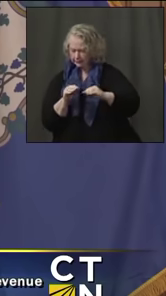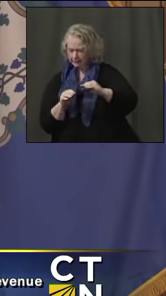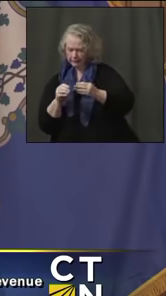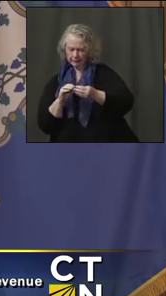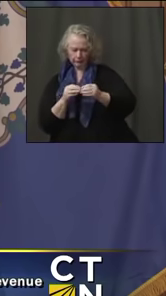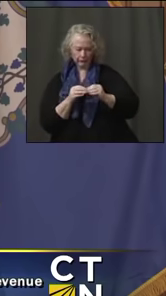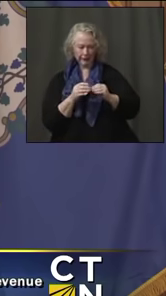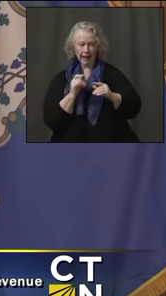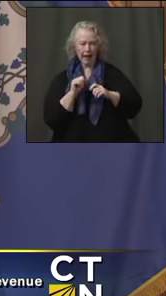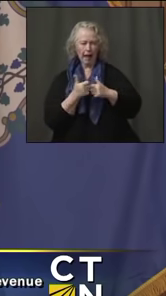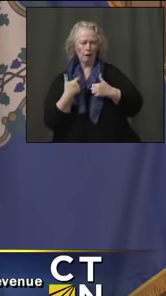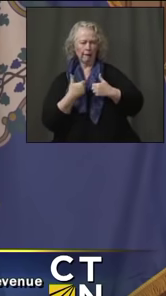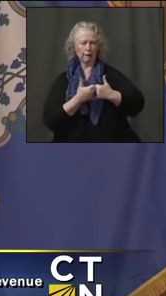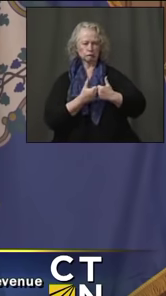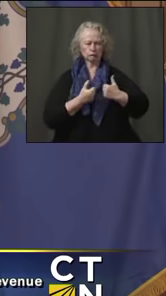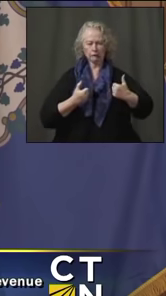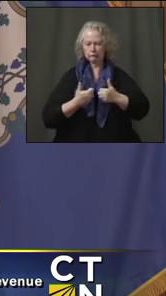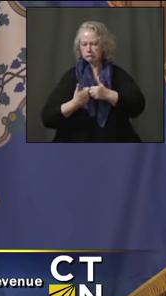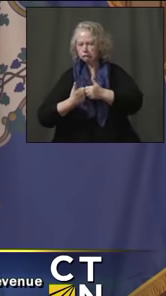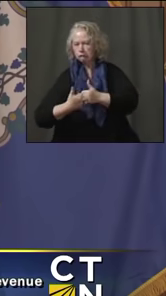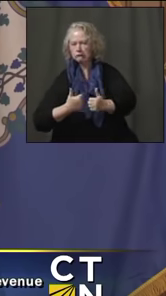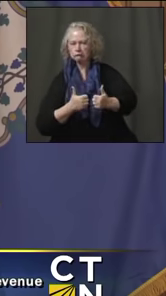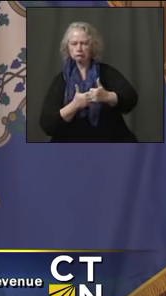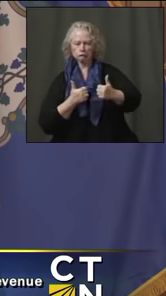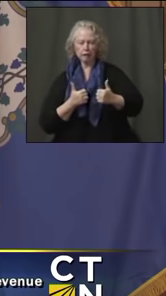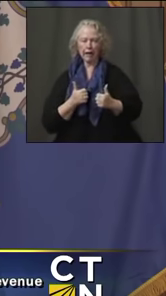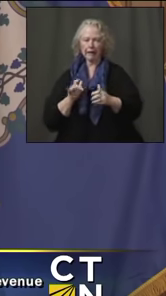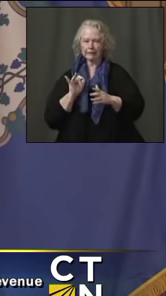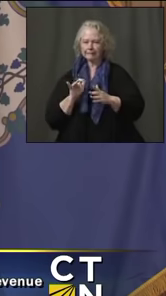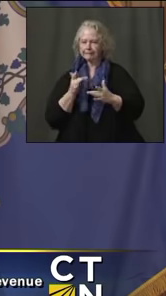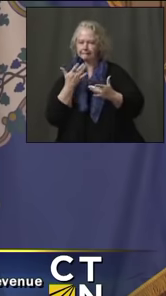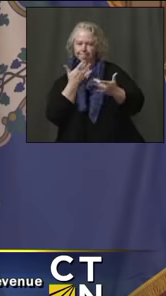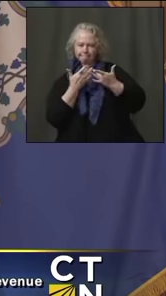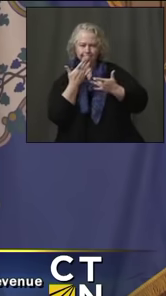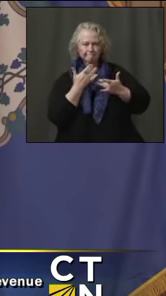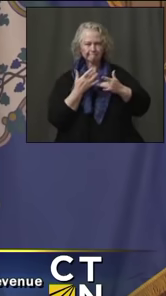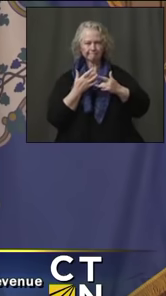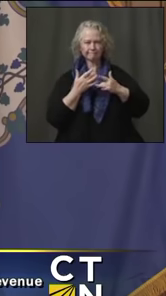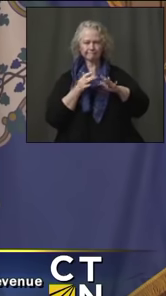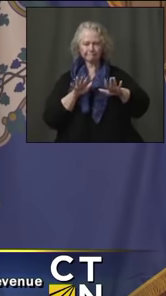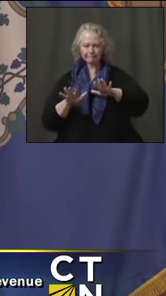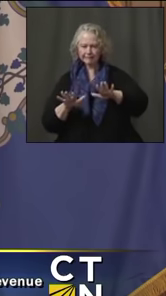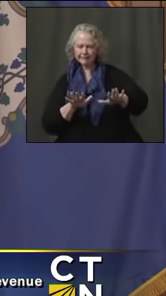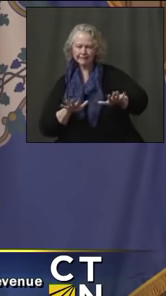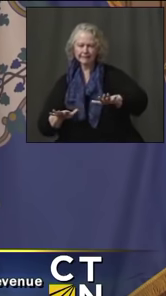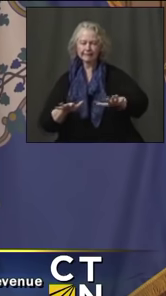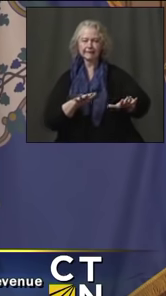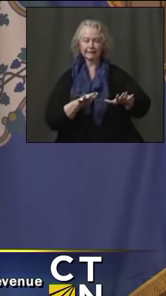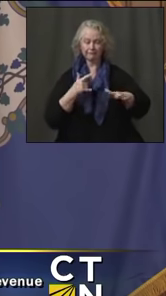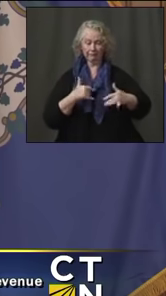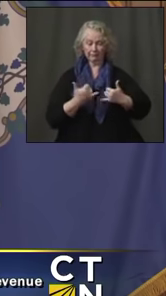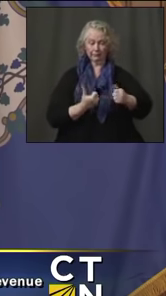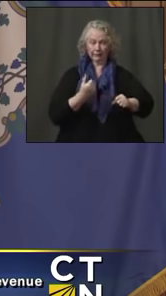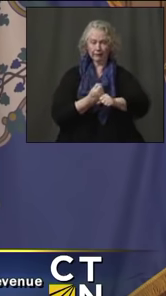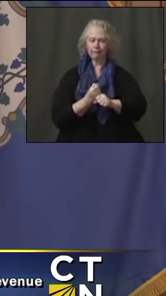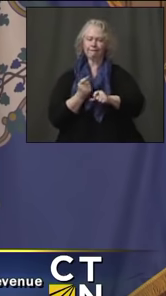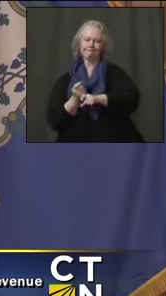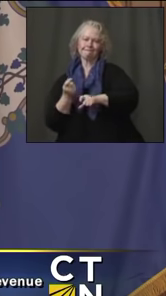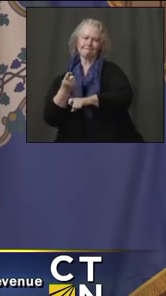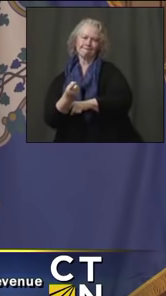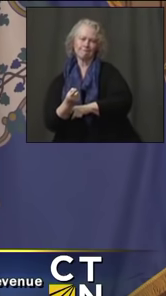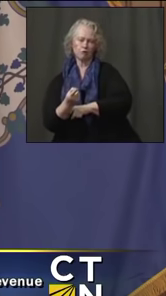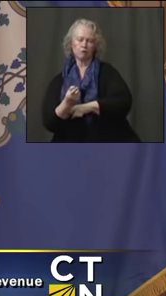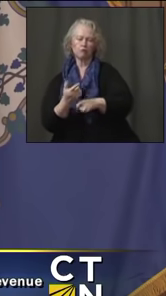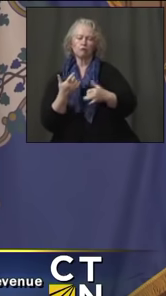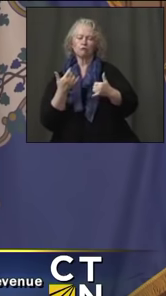we can stretch out our rainy day fund, not just for this fiscal year, but for the next fiscal year. Do it by also holding